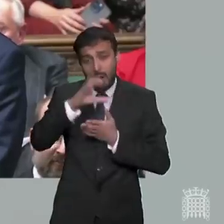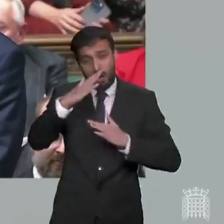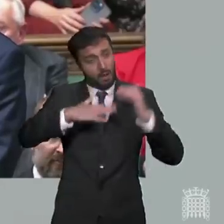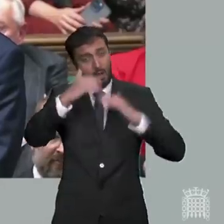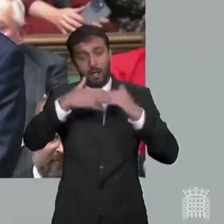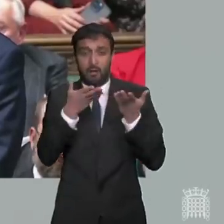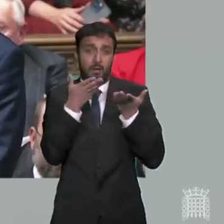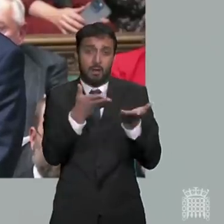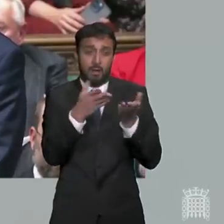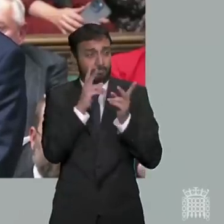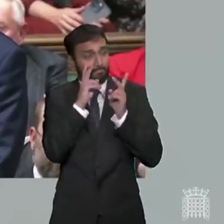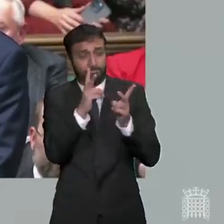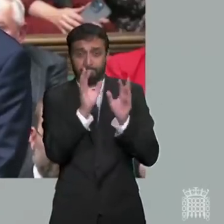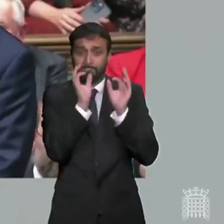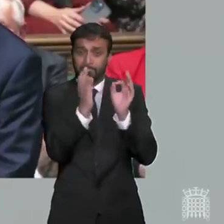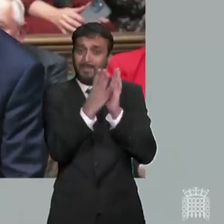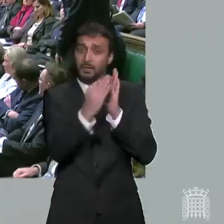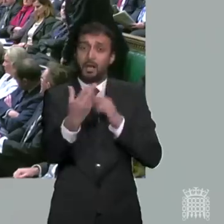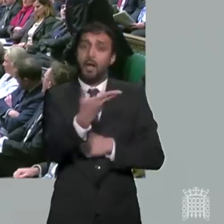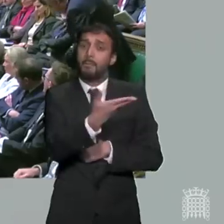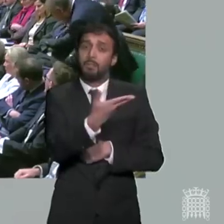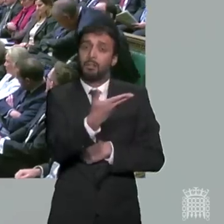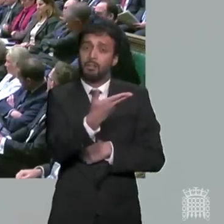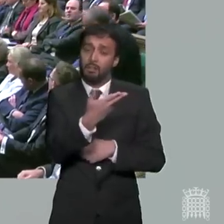the people I have the privilege of serving in this House.